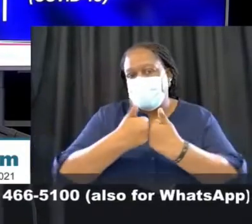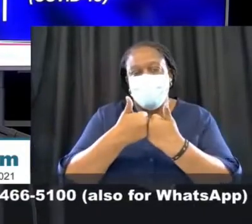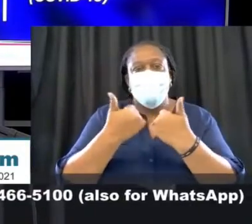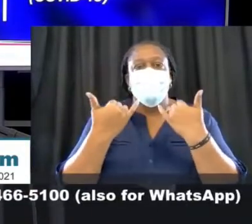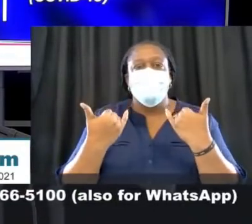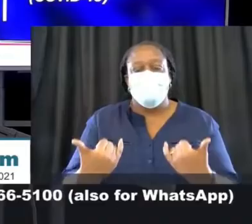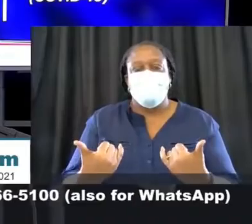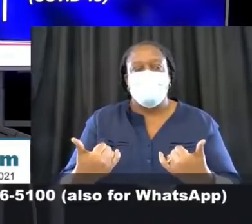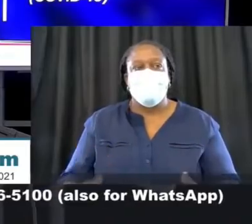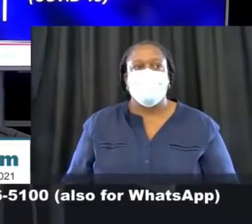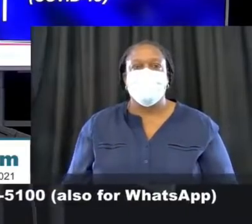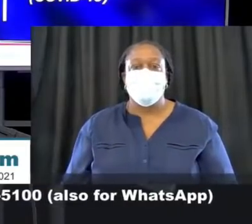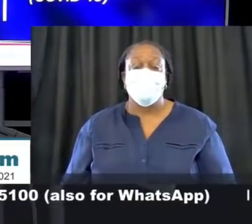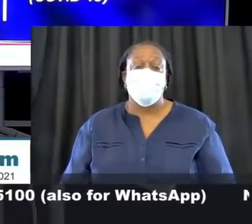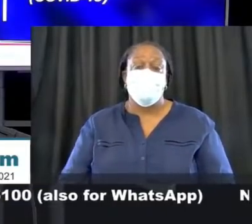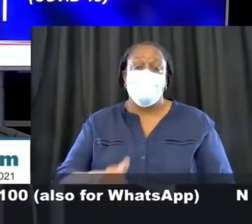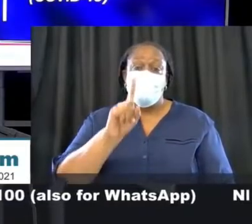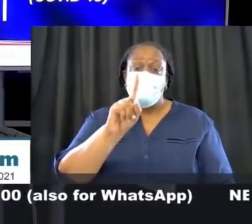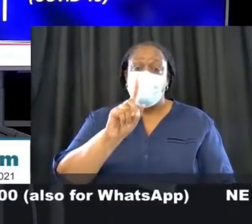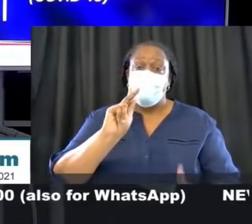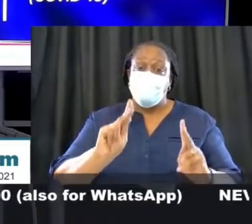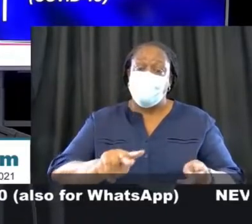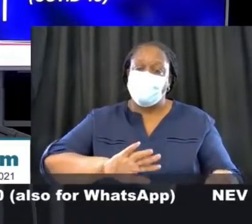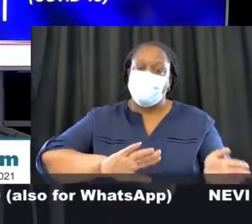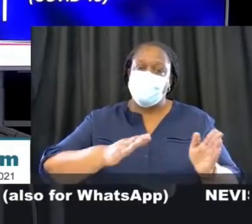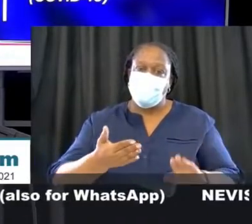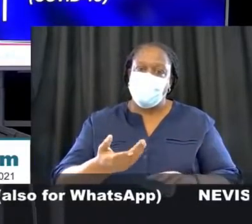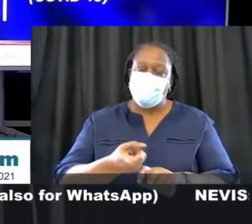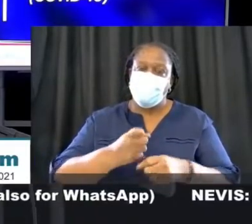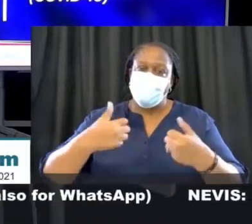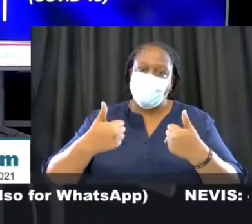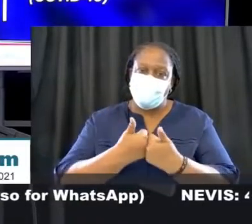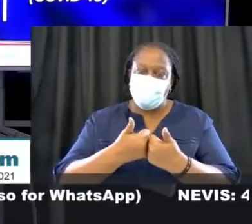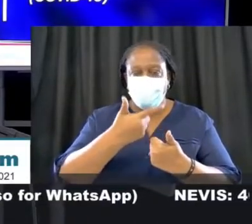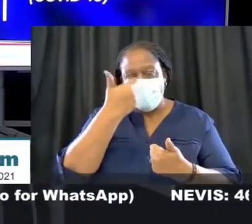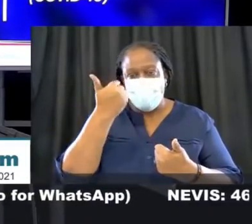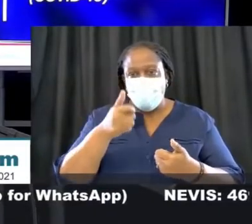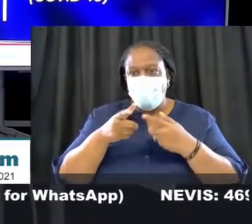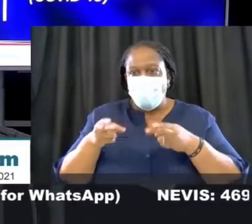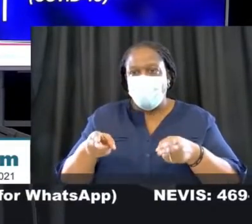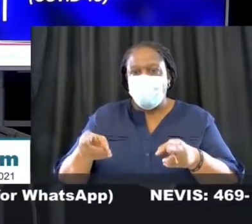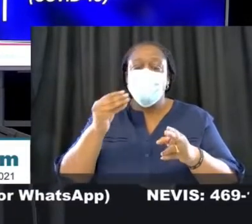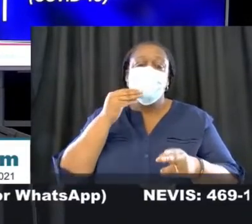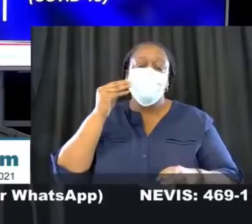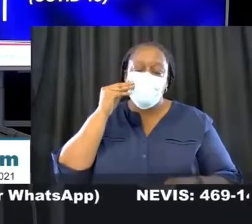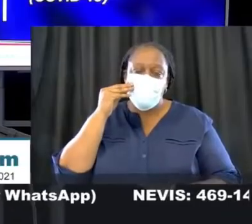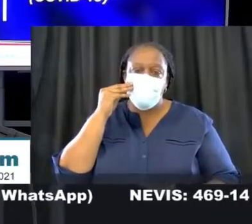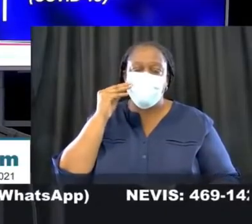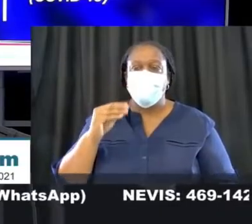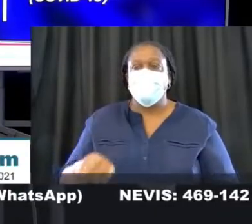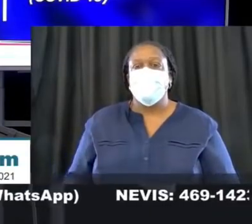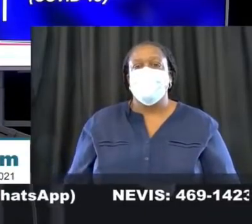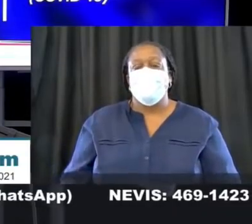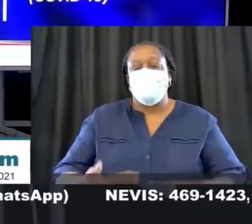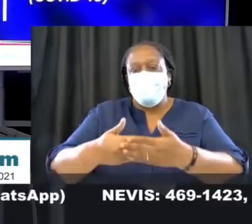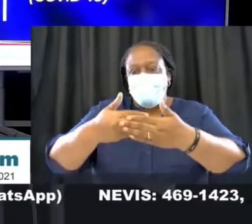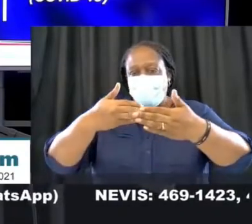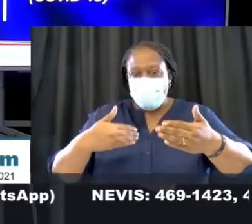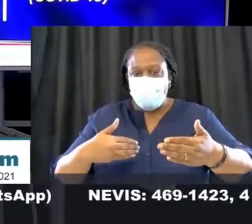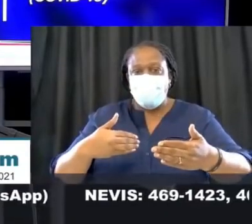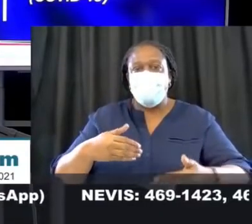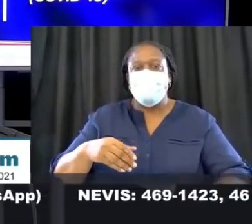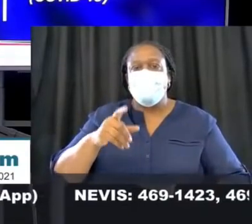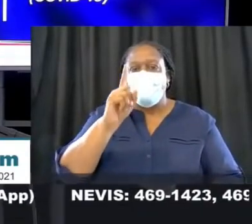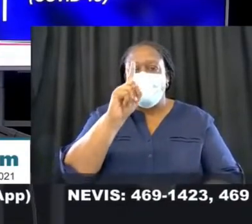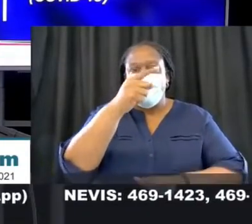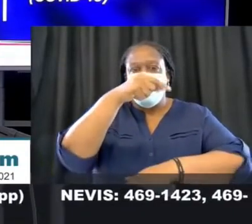one instance, death. This increase in accidents suggests that persons are hurrying to get home ahead of the